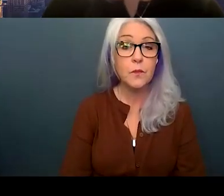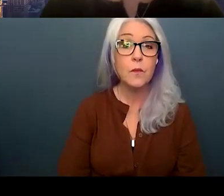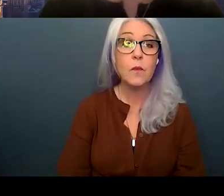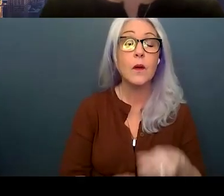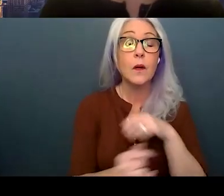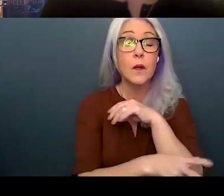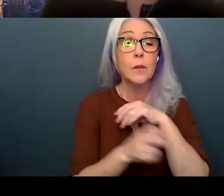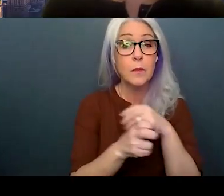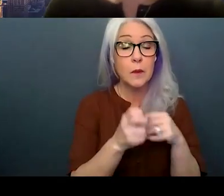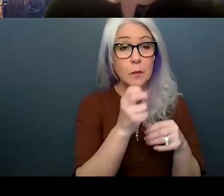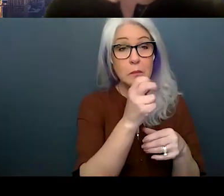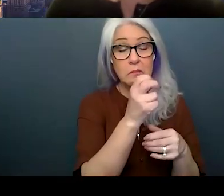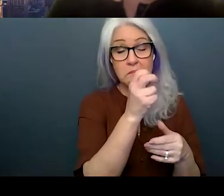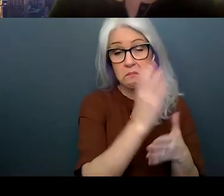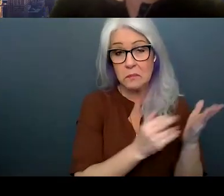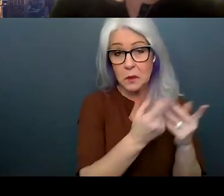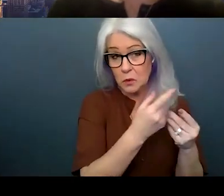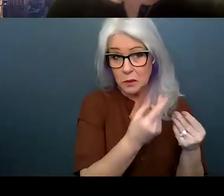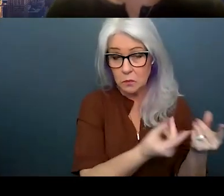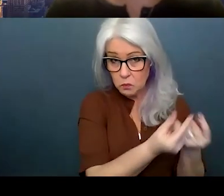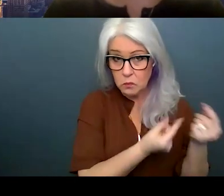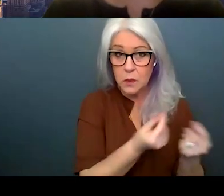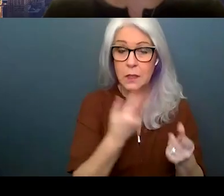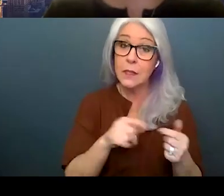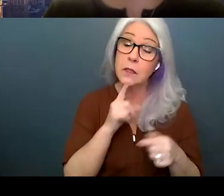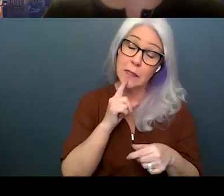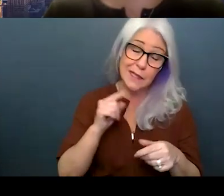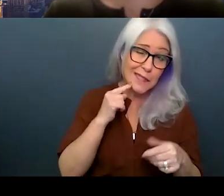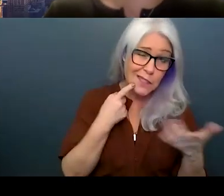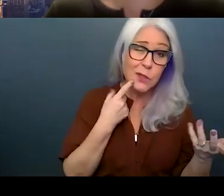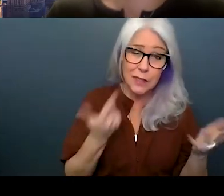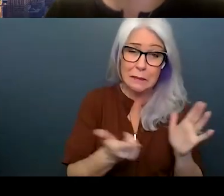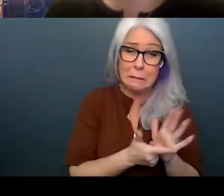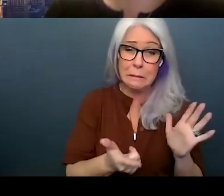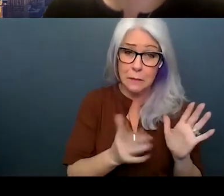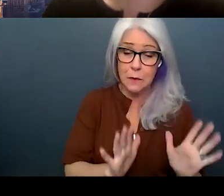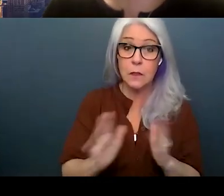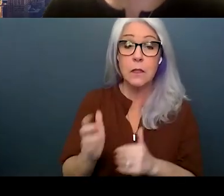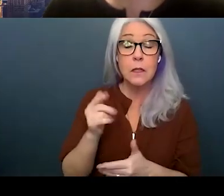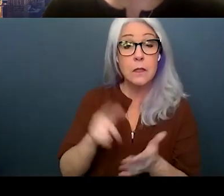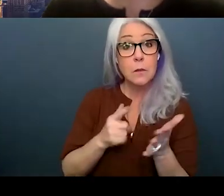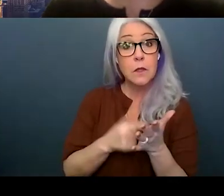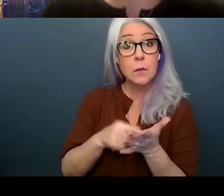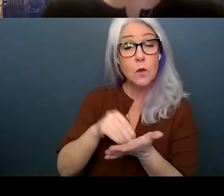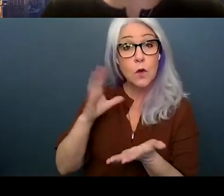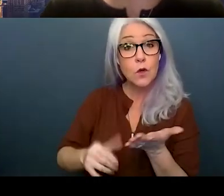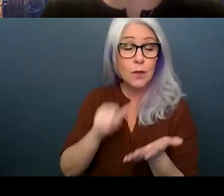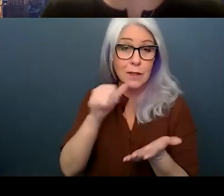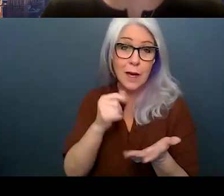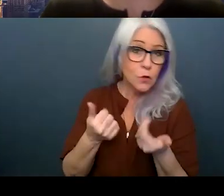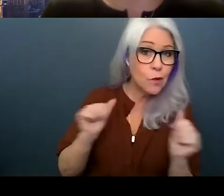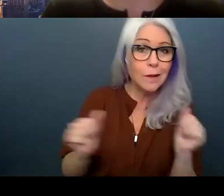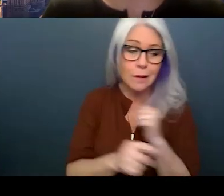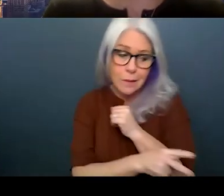Plagiarism, again, is a serious academic offense and can sometimes happen even when learners are not necessarily trying to steal